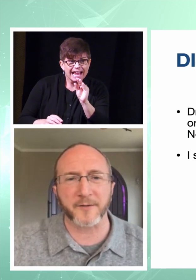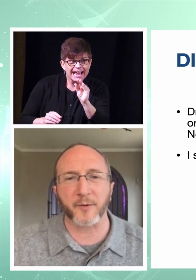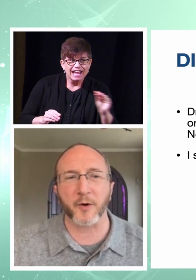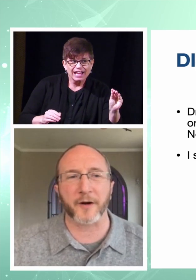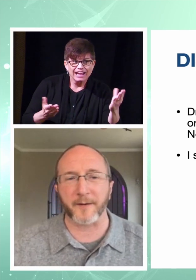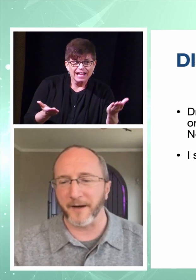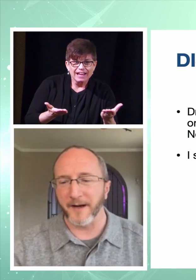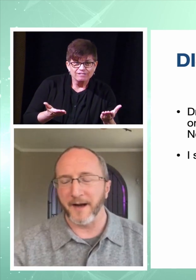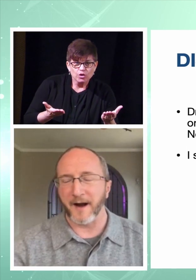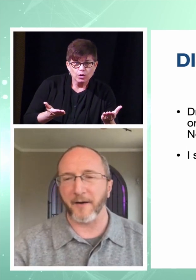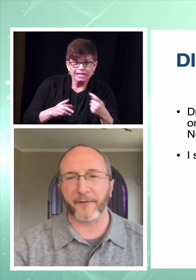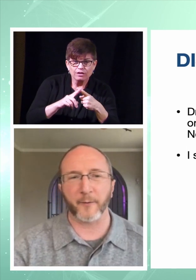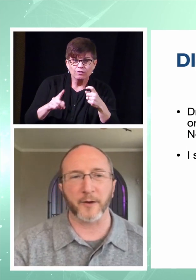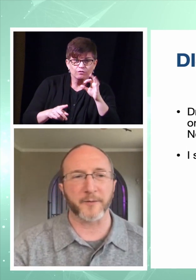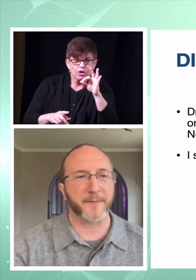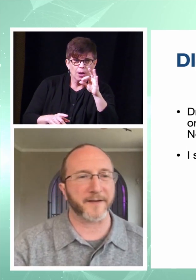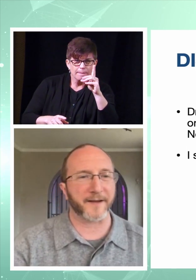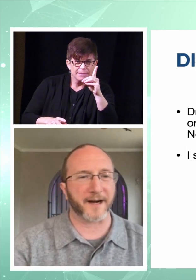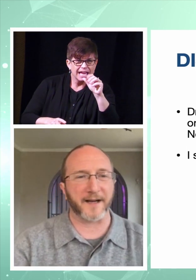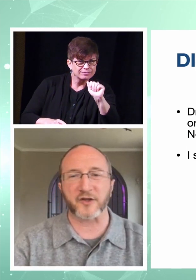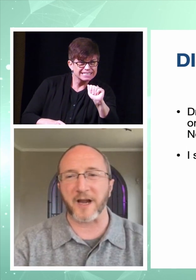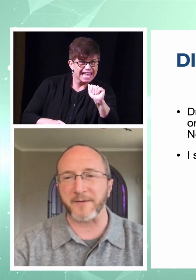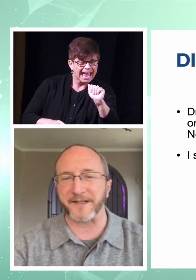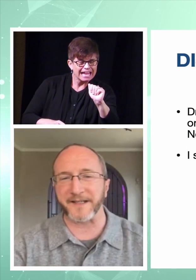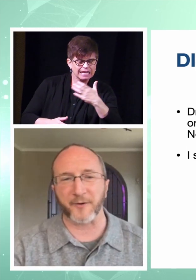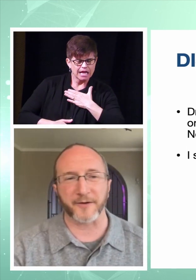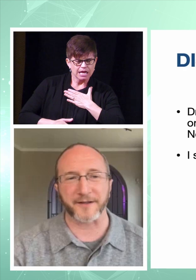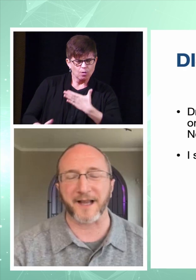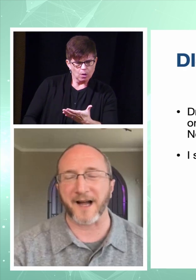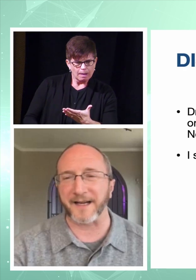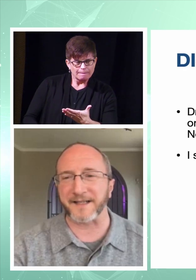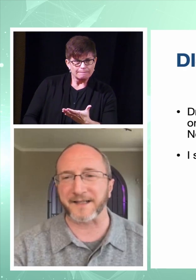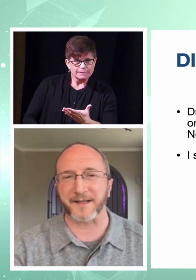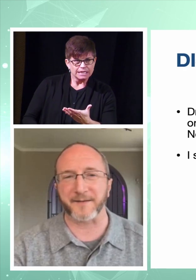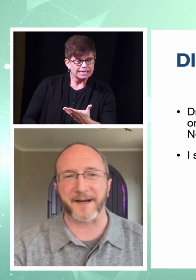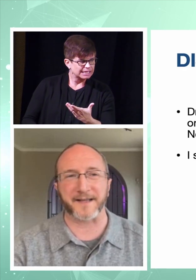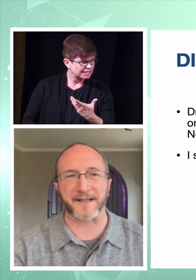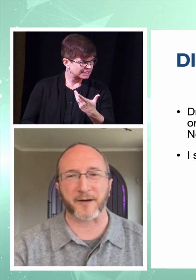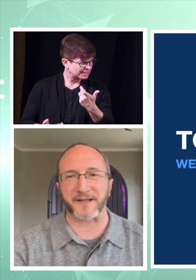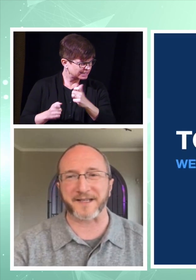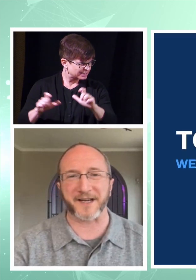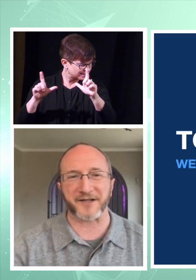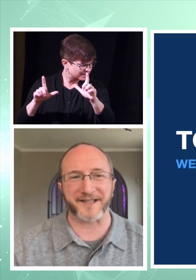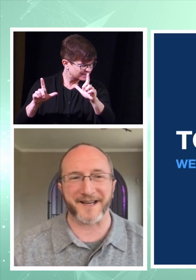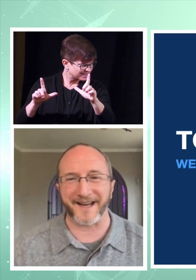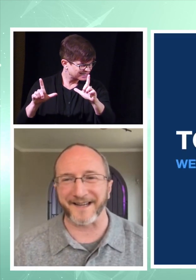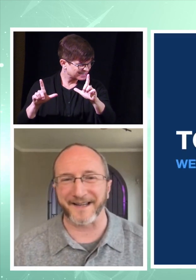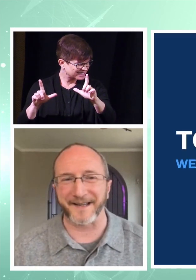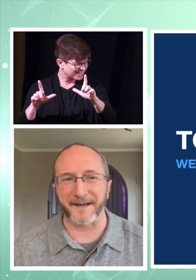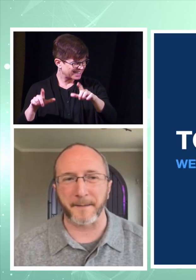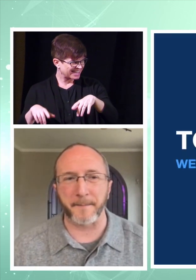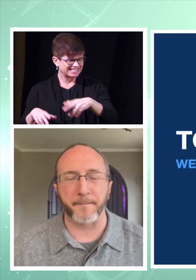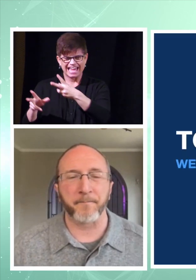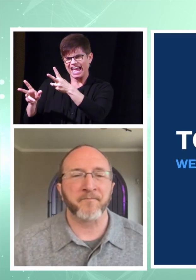at our patient program? I also will admit that I have shamelessly stolen slides to make this presentation